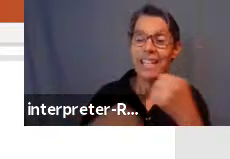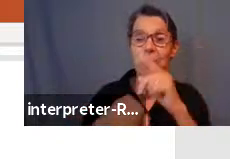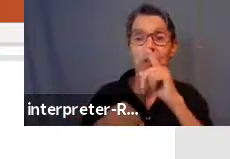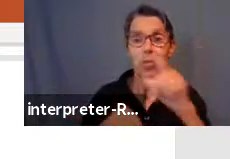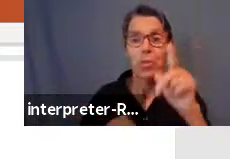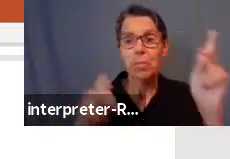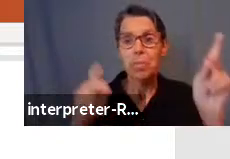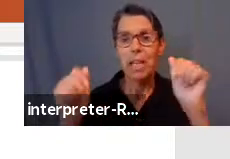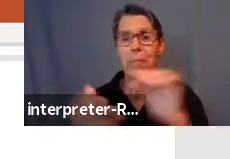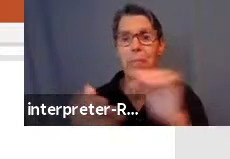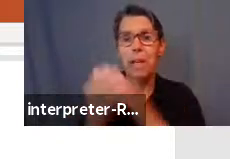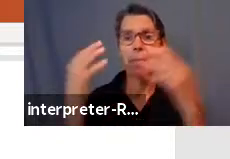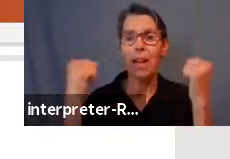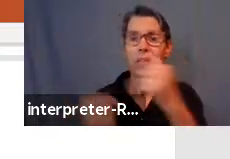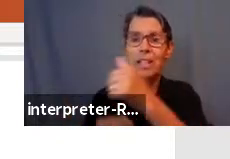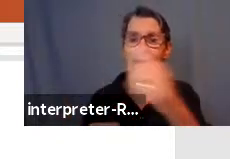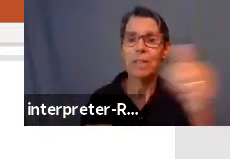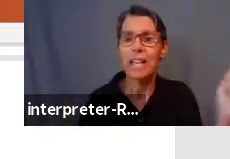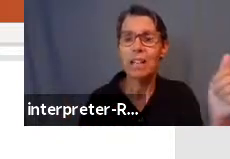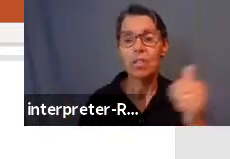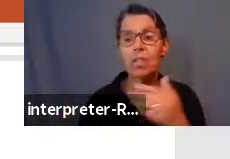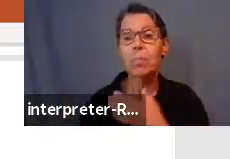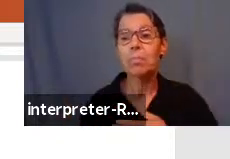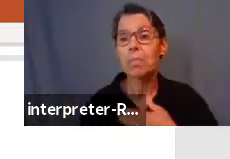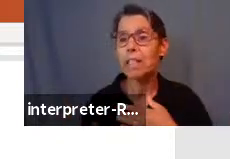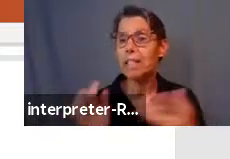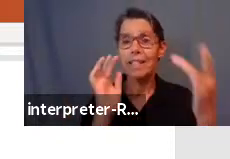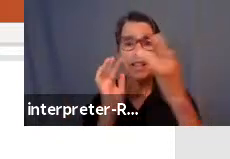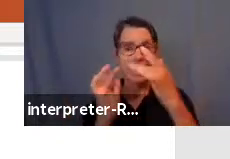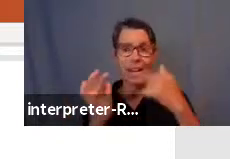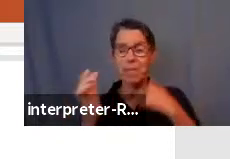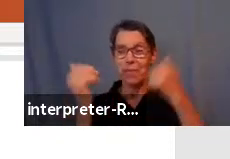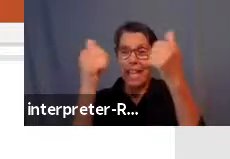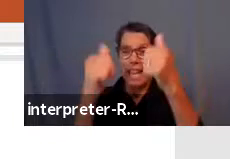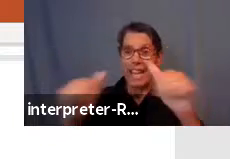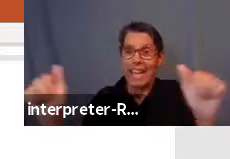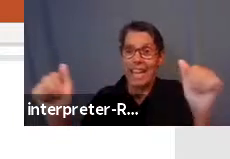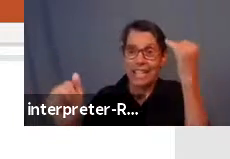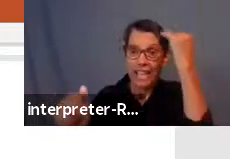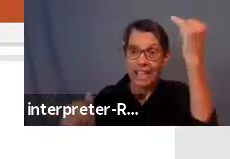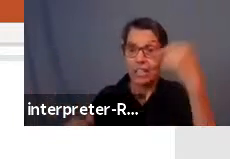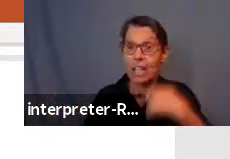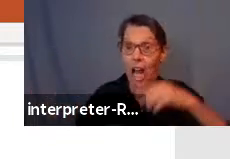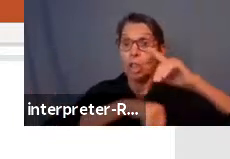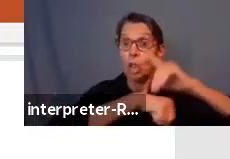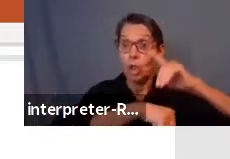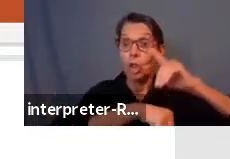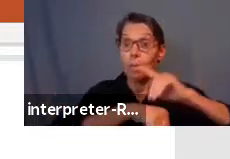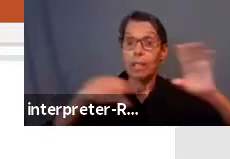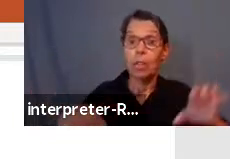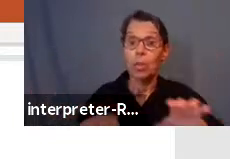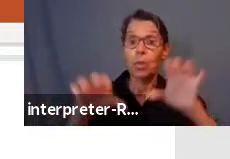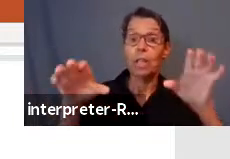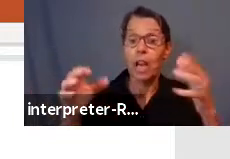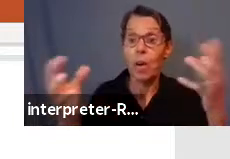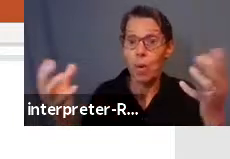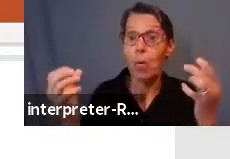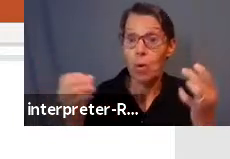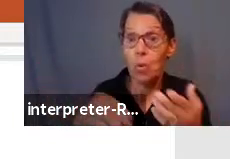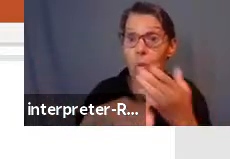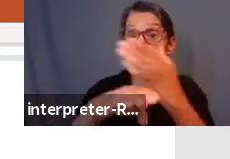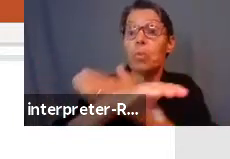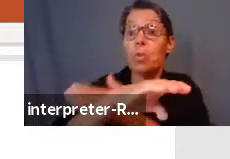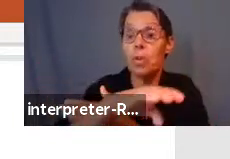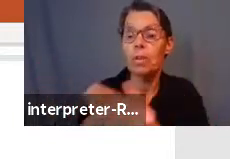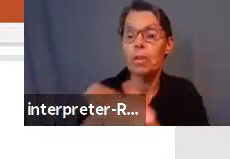healthy. And so always feel free to reach out to me with any ideas or something that I should be doing as we start to create